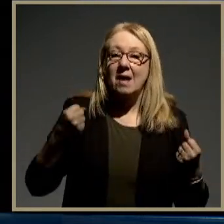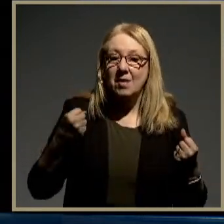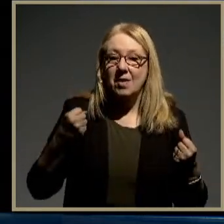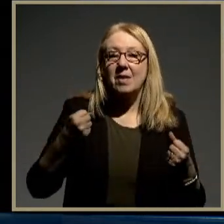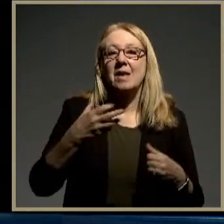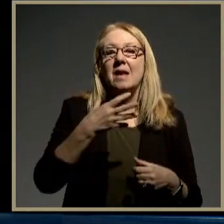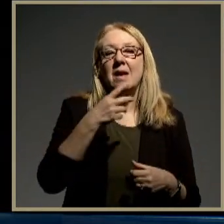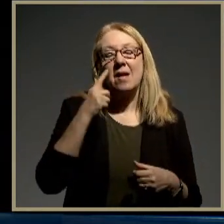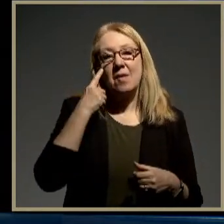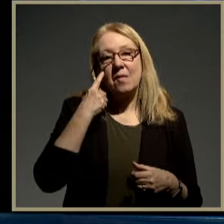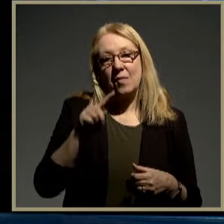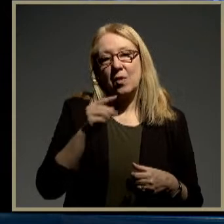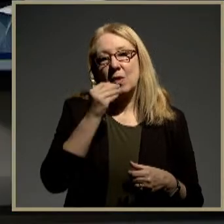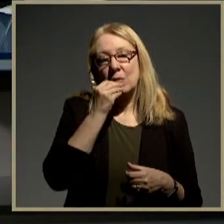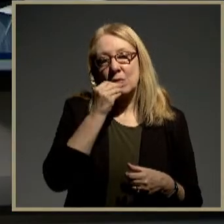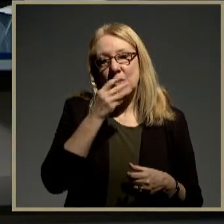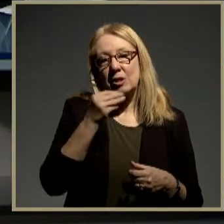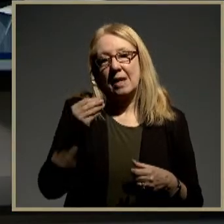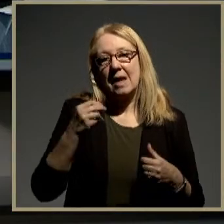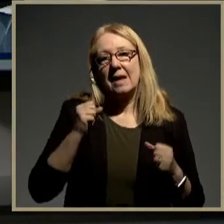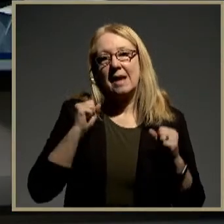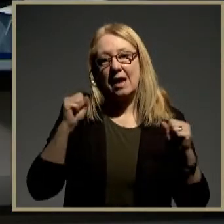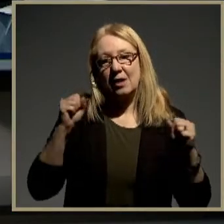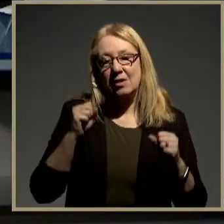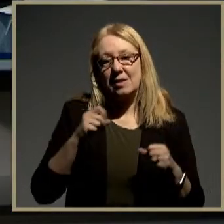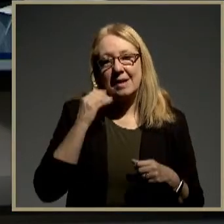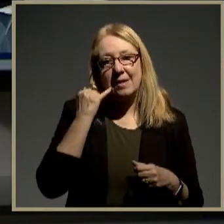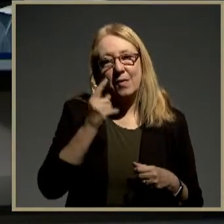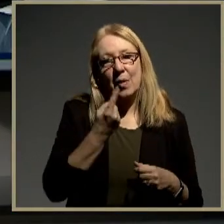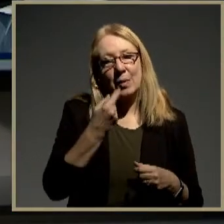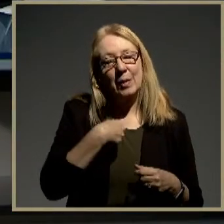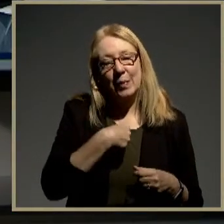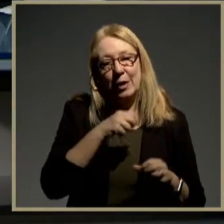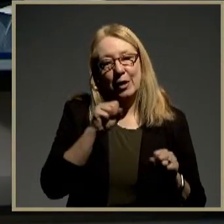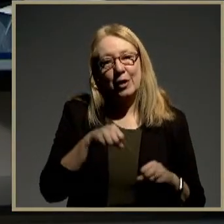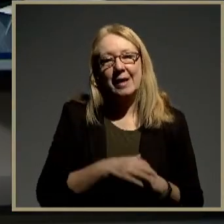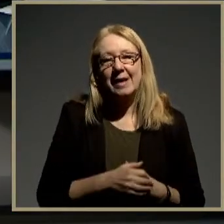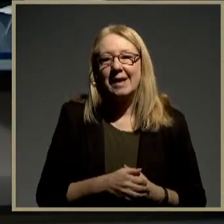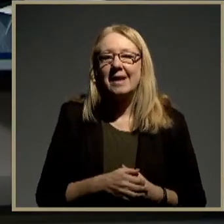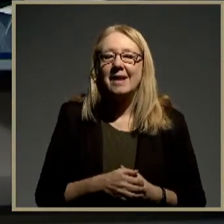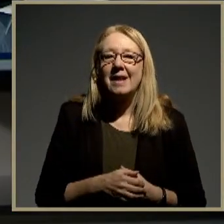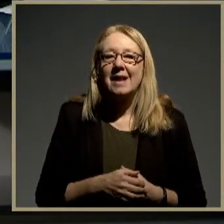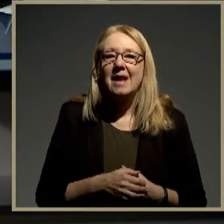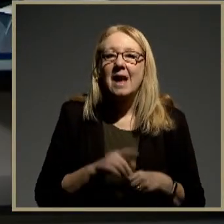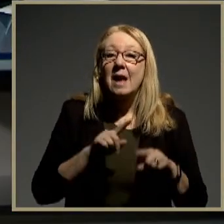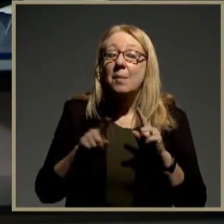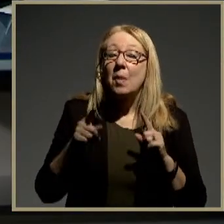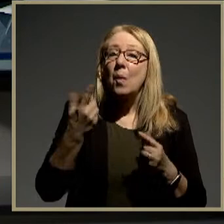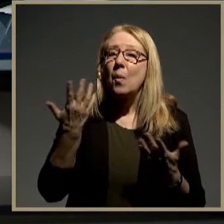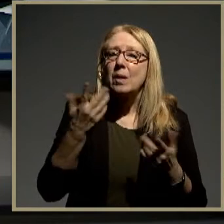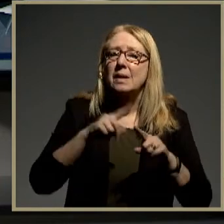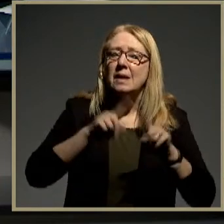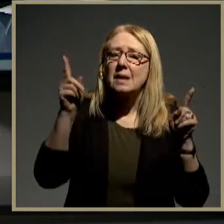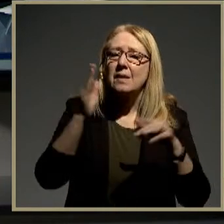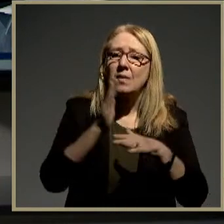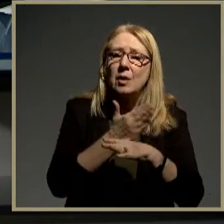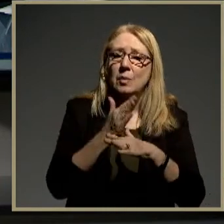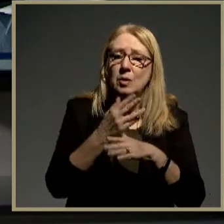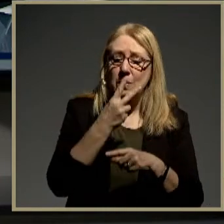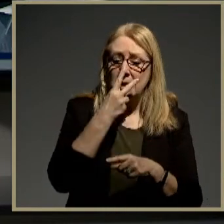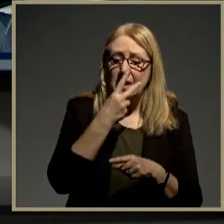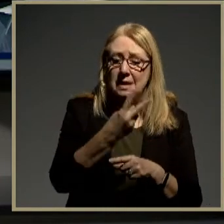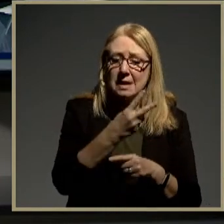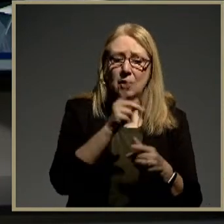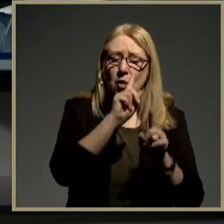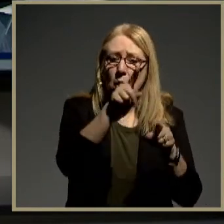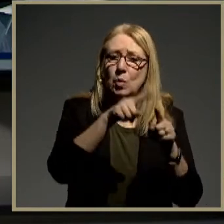efficacious drug in all the world. If only we could, right? If only we could. What would be the difference between seeing a